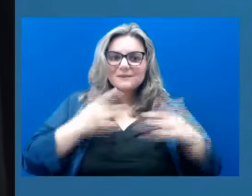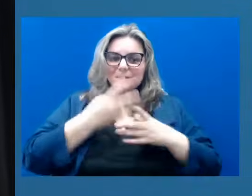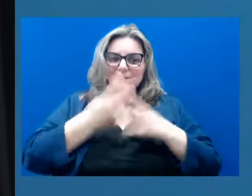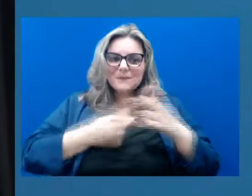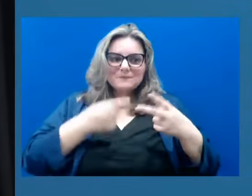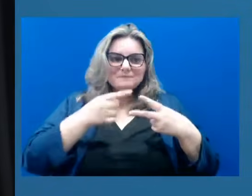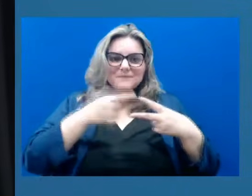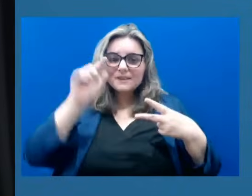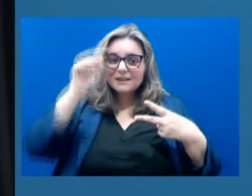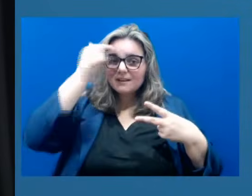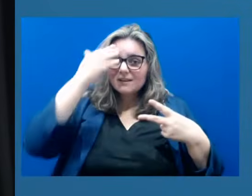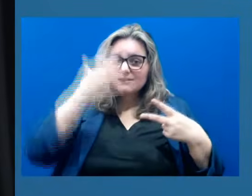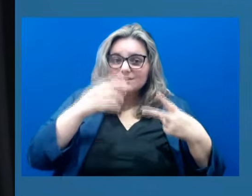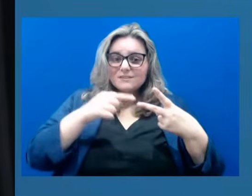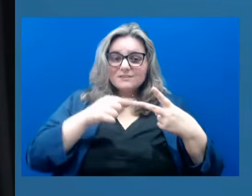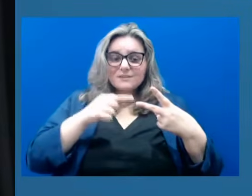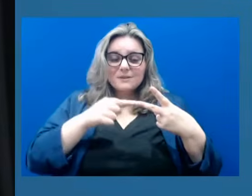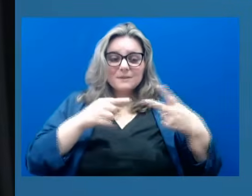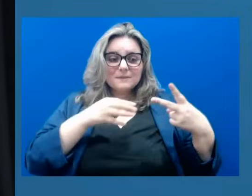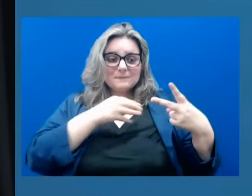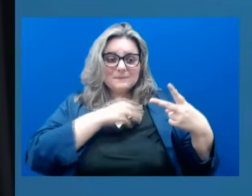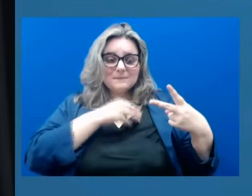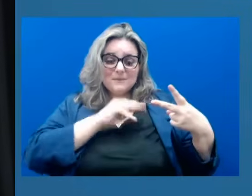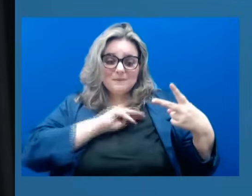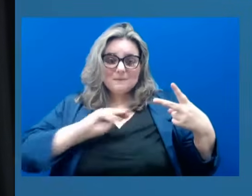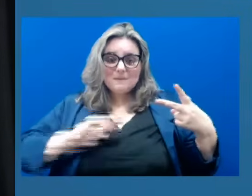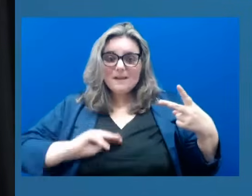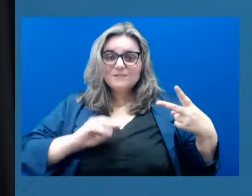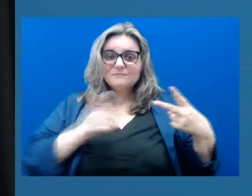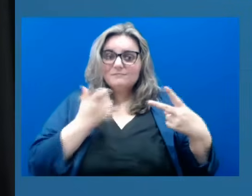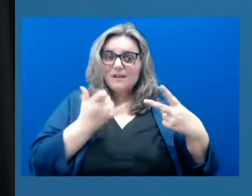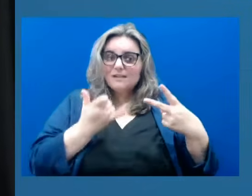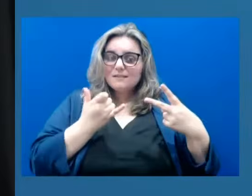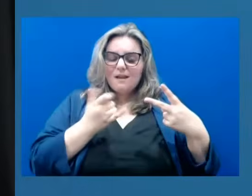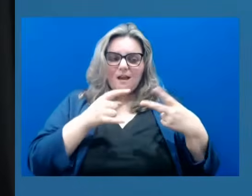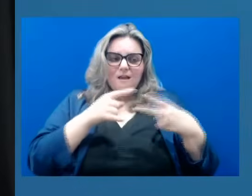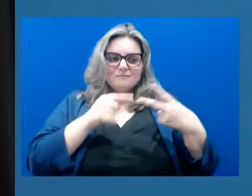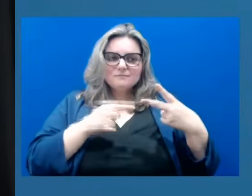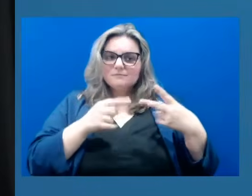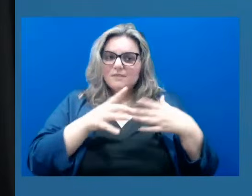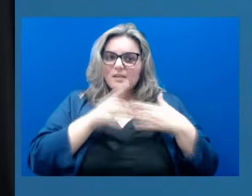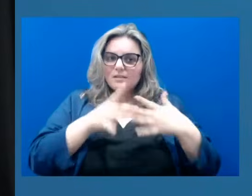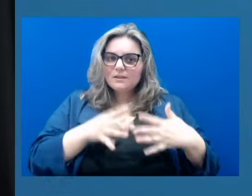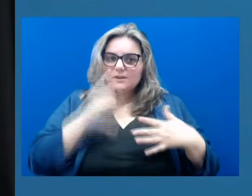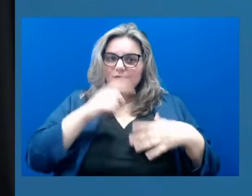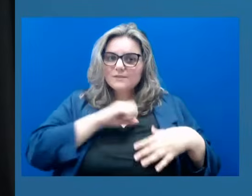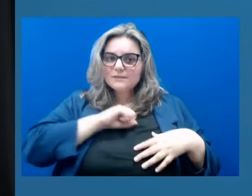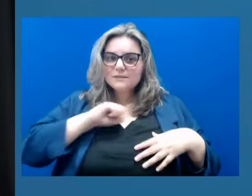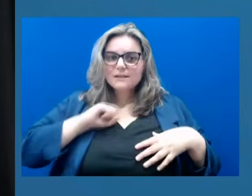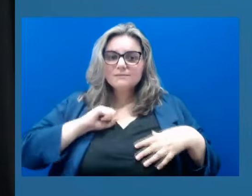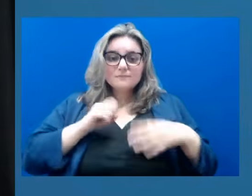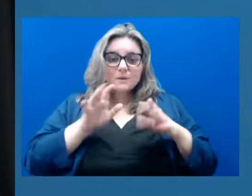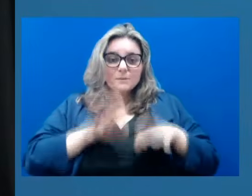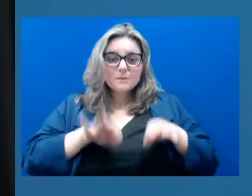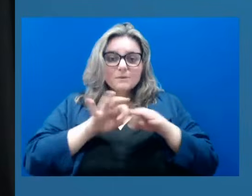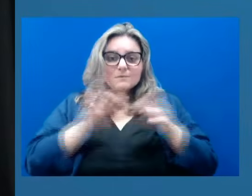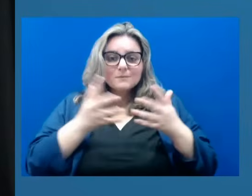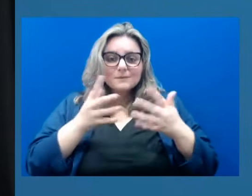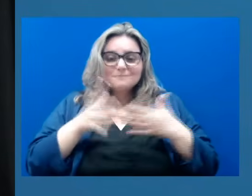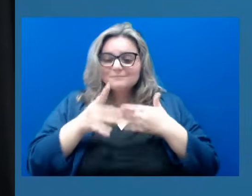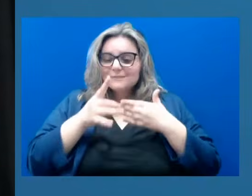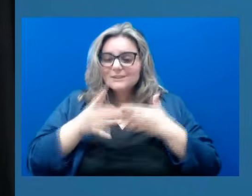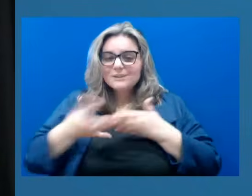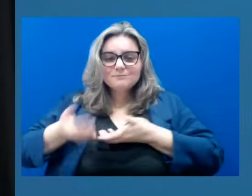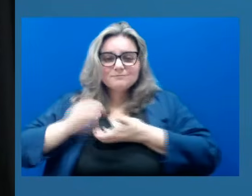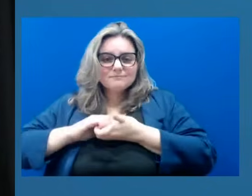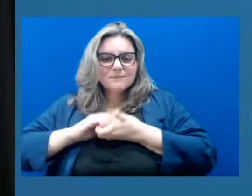about, now the state Senate Majority Leader, is what leadership and partnership can create. But there's another story which Andrea